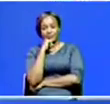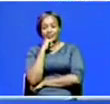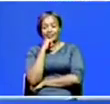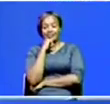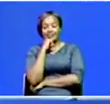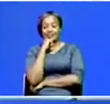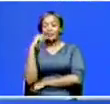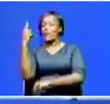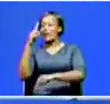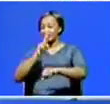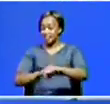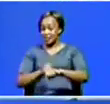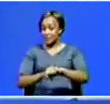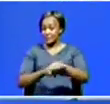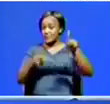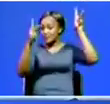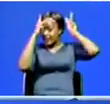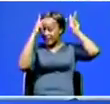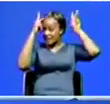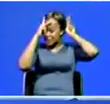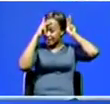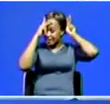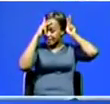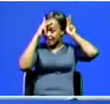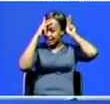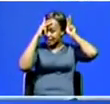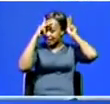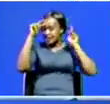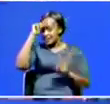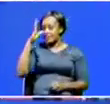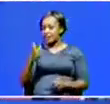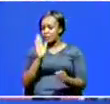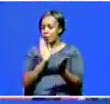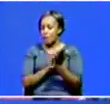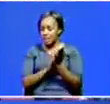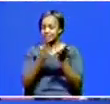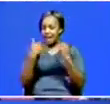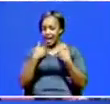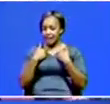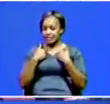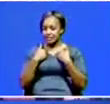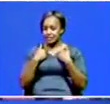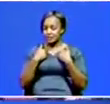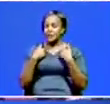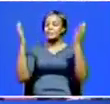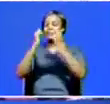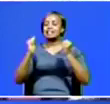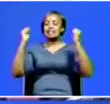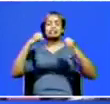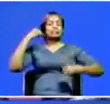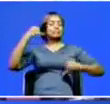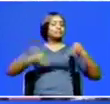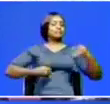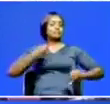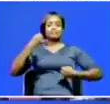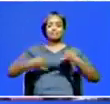At some point, when Kakamega Governor Ambetsa Oparanya made his remarks, while the president seemed to enjoy what